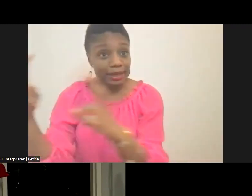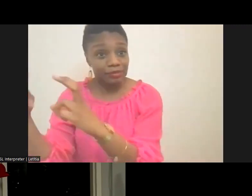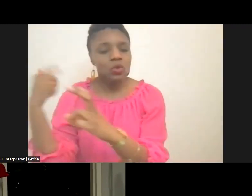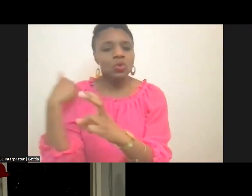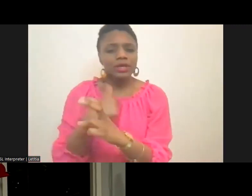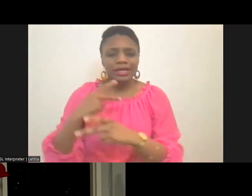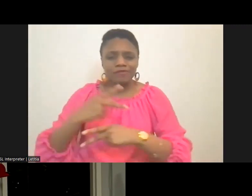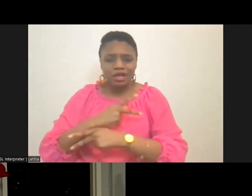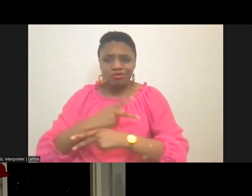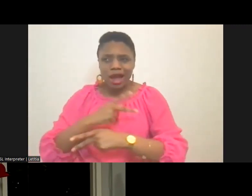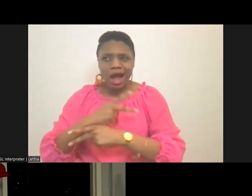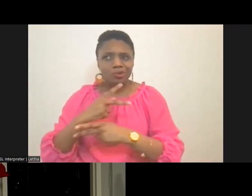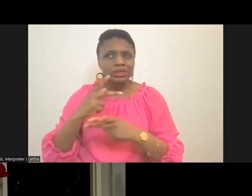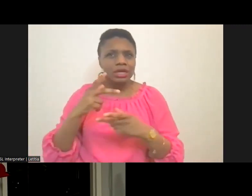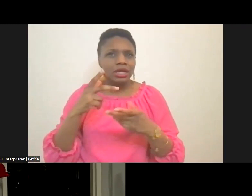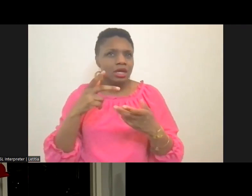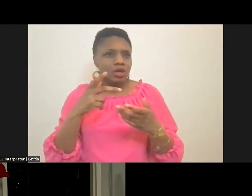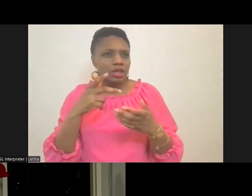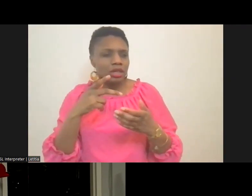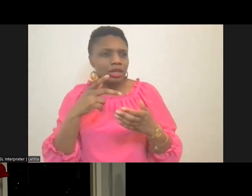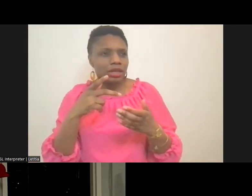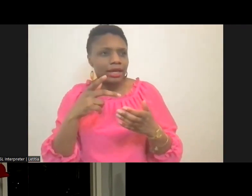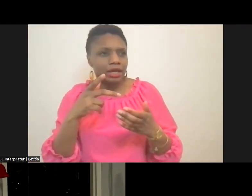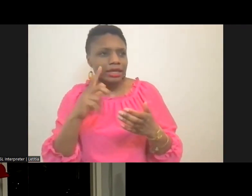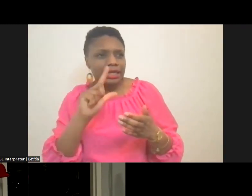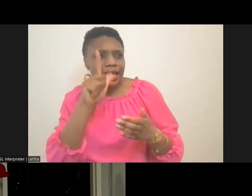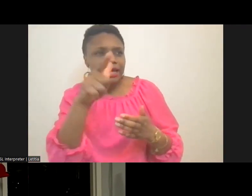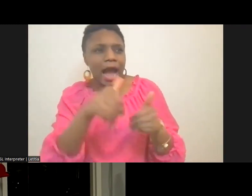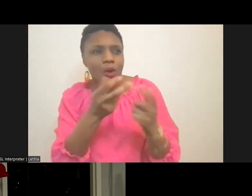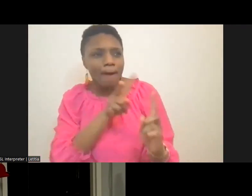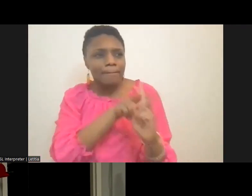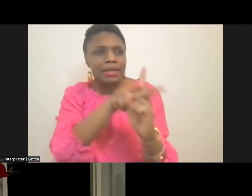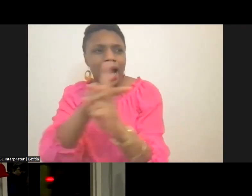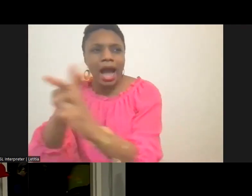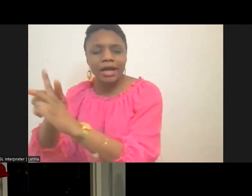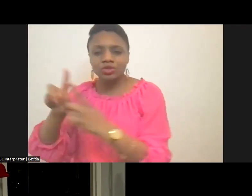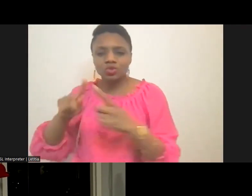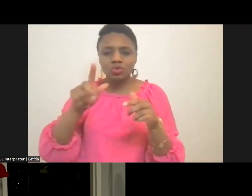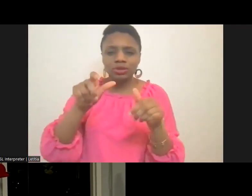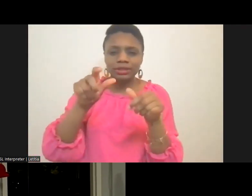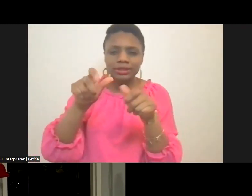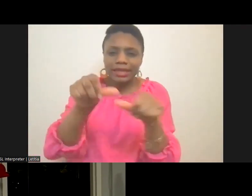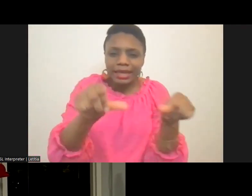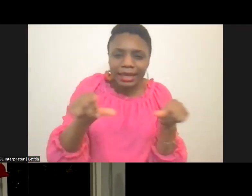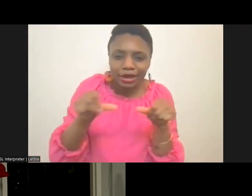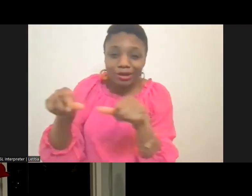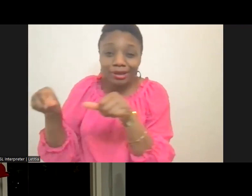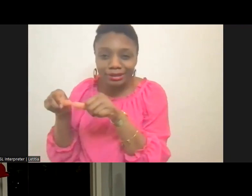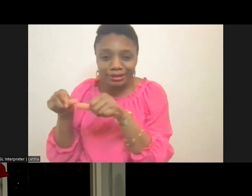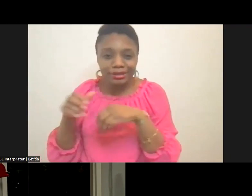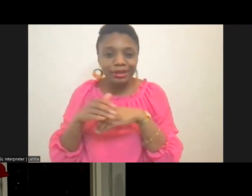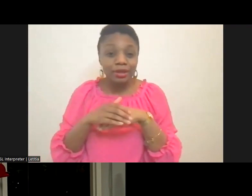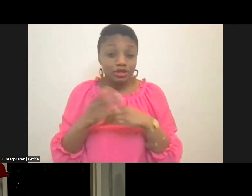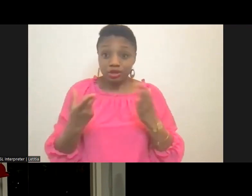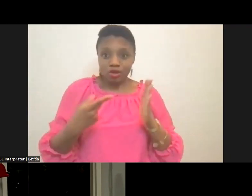specific geographies for the meetings have been decided yet, but based on some of our knowledge, we, could know that in a